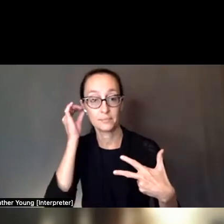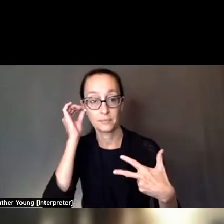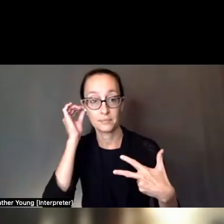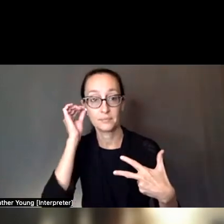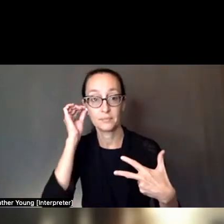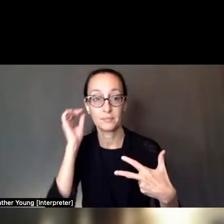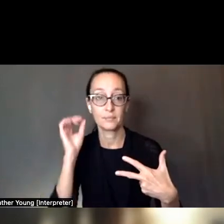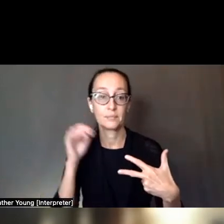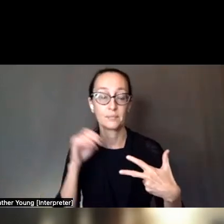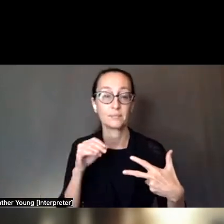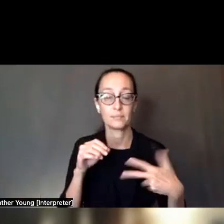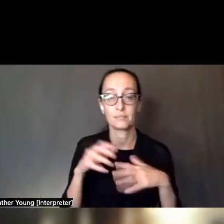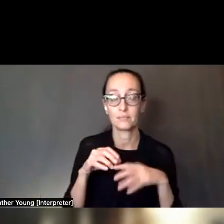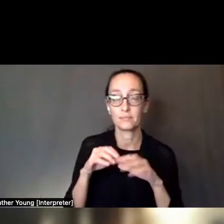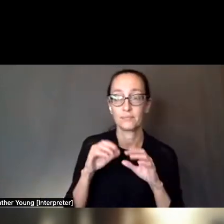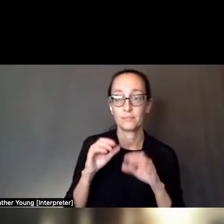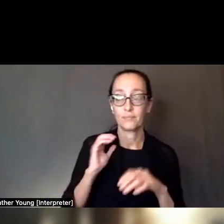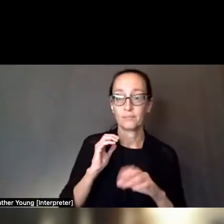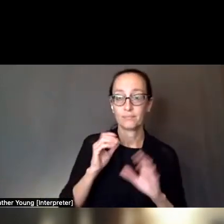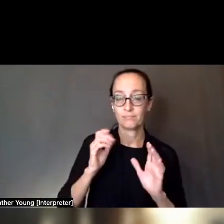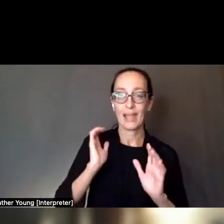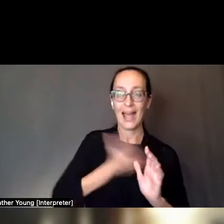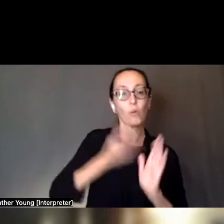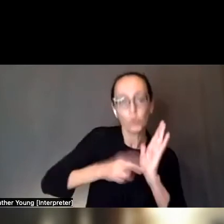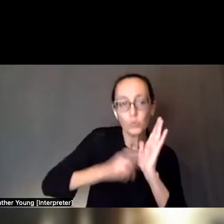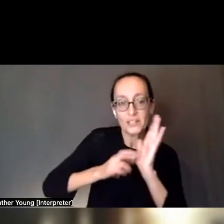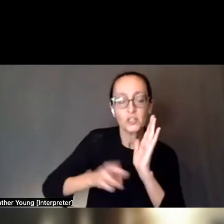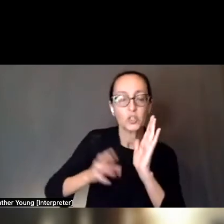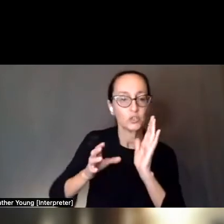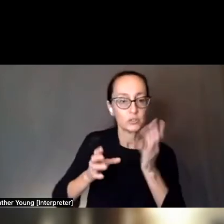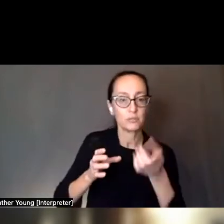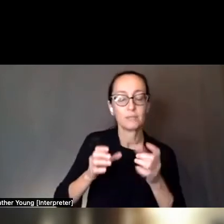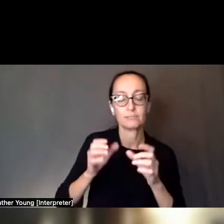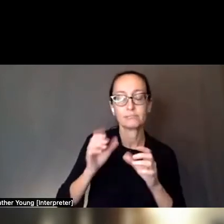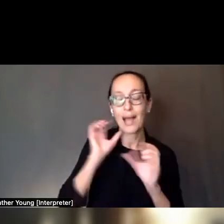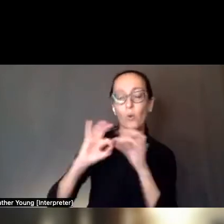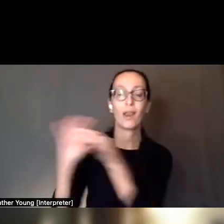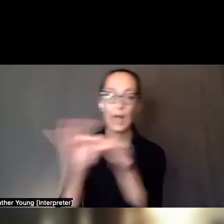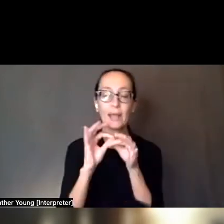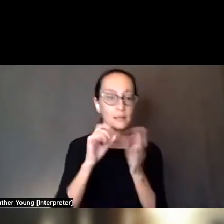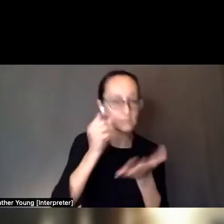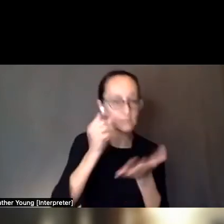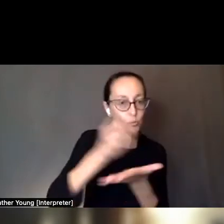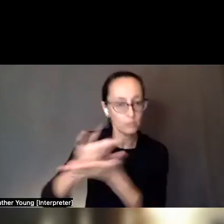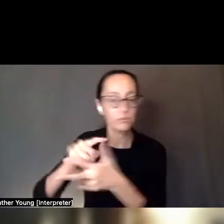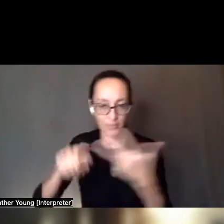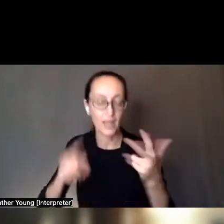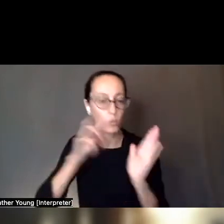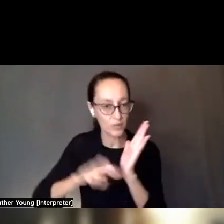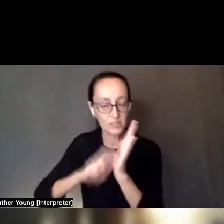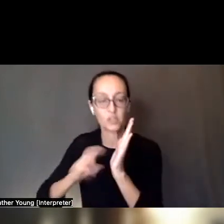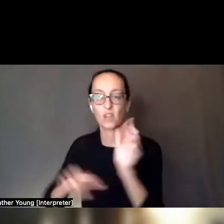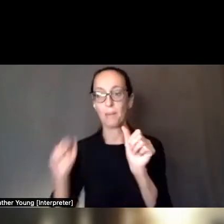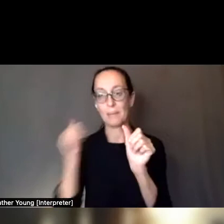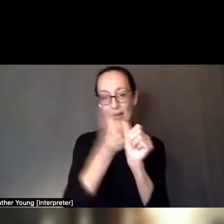Alliance, which means they're up to date on research and clinical practice. And you can see where to actually find